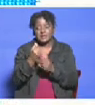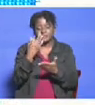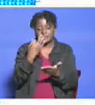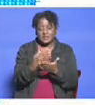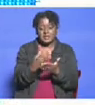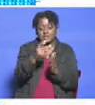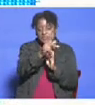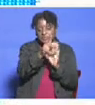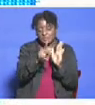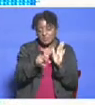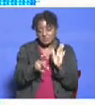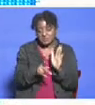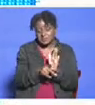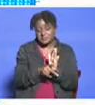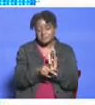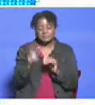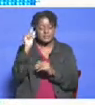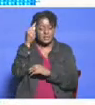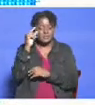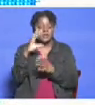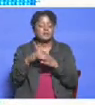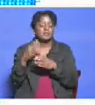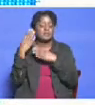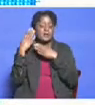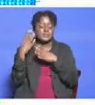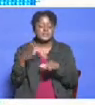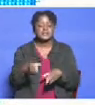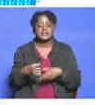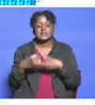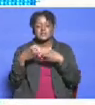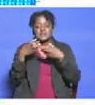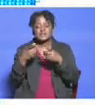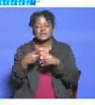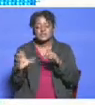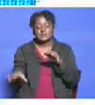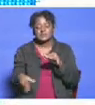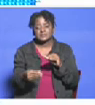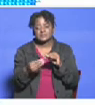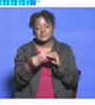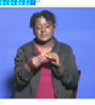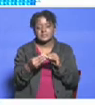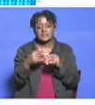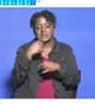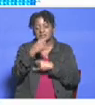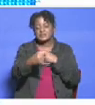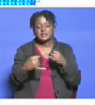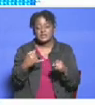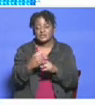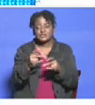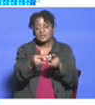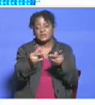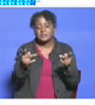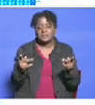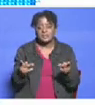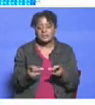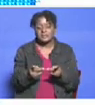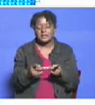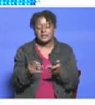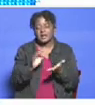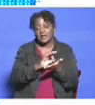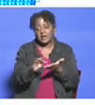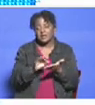The government of the Bahamas has committed to the implementation of international public sector accounting standards